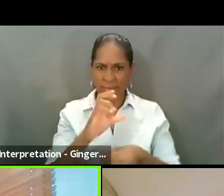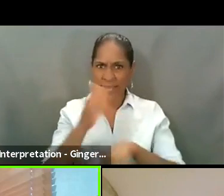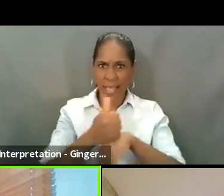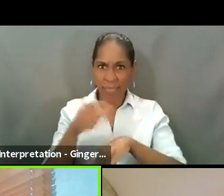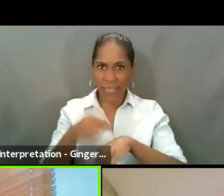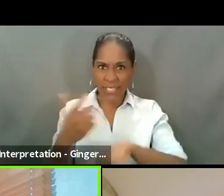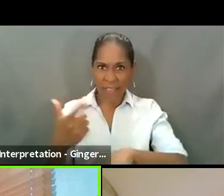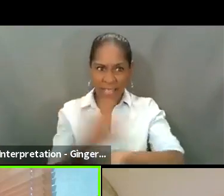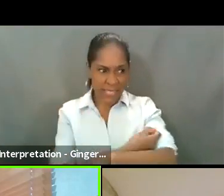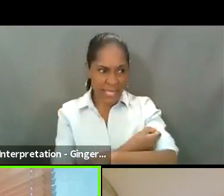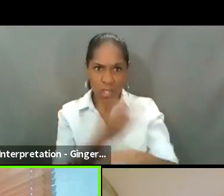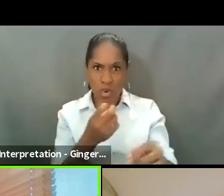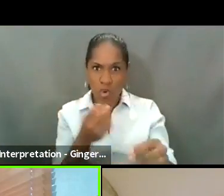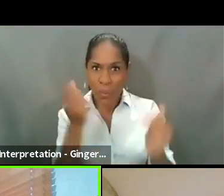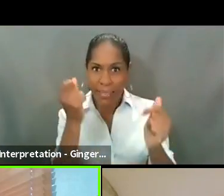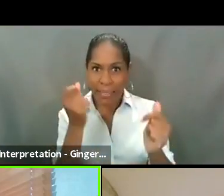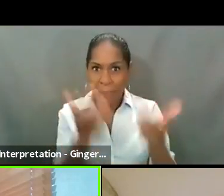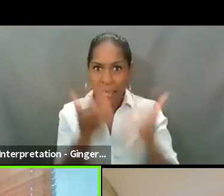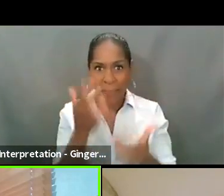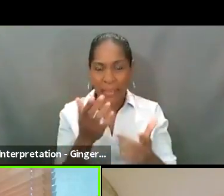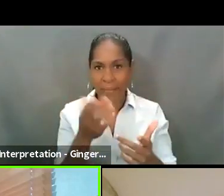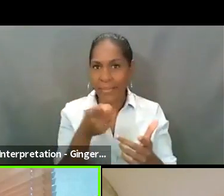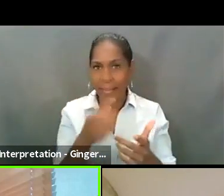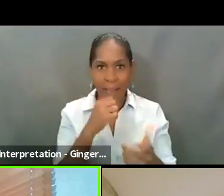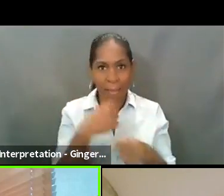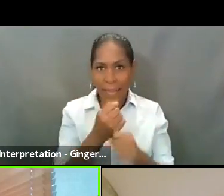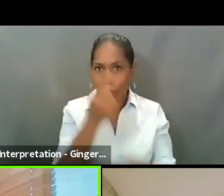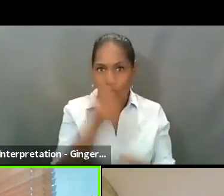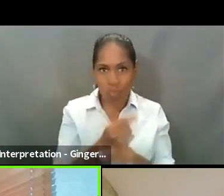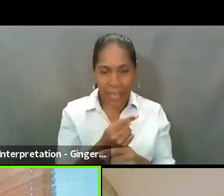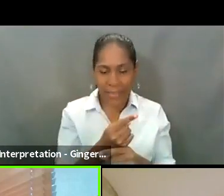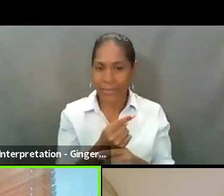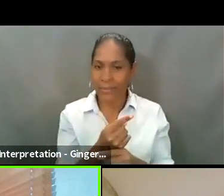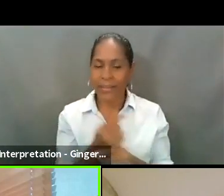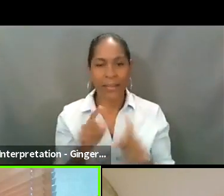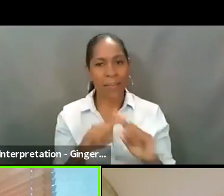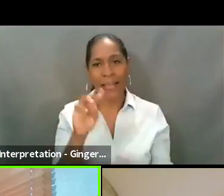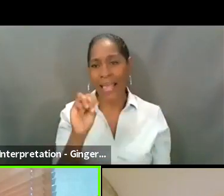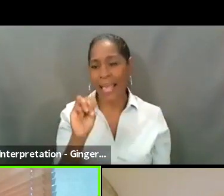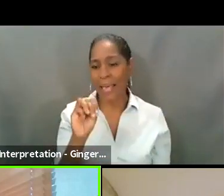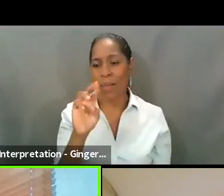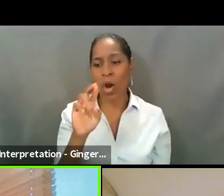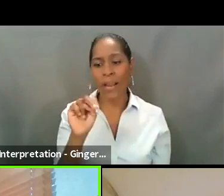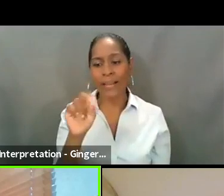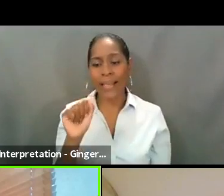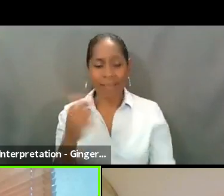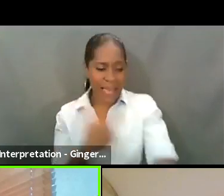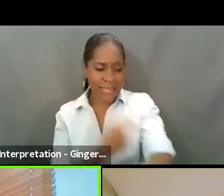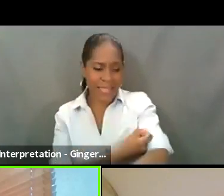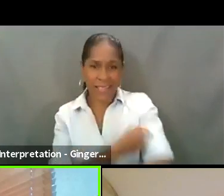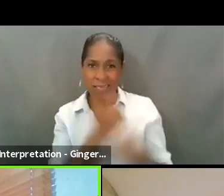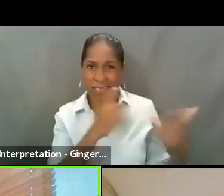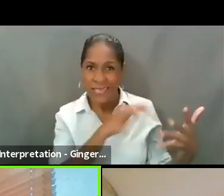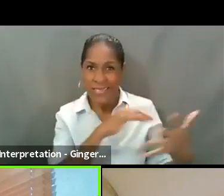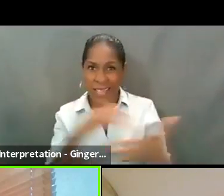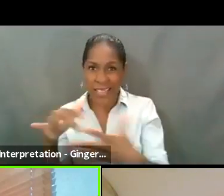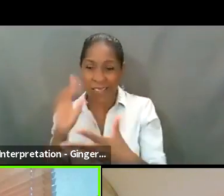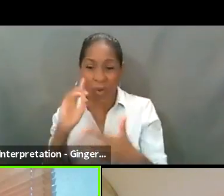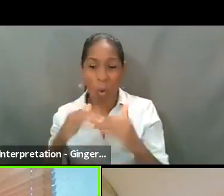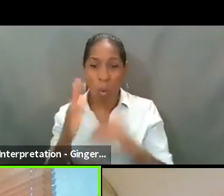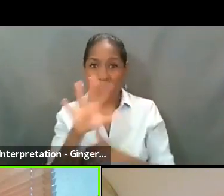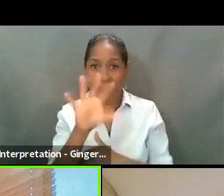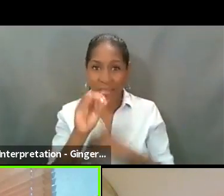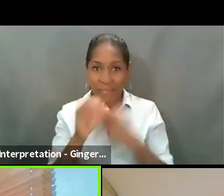did not make it right. Well, mRNA vaccines have been studied for years. I mean, more than 50 years. It's just